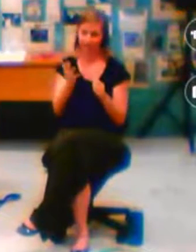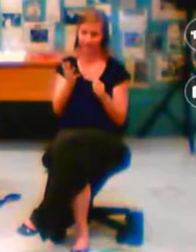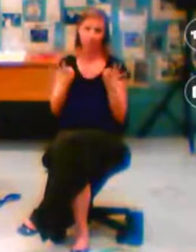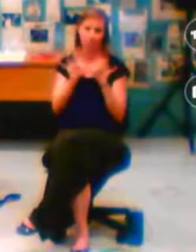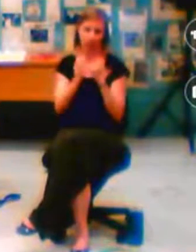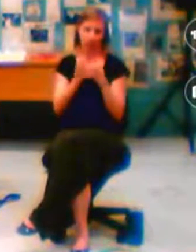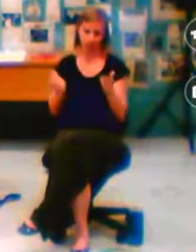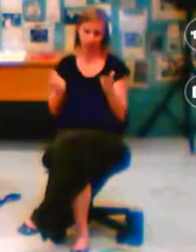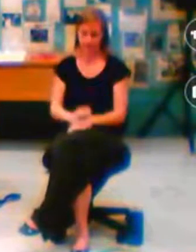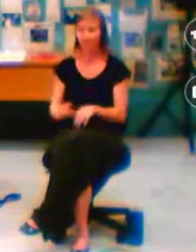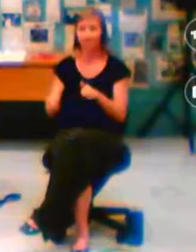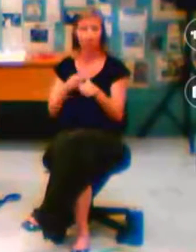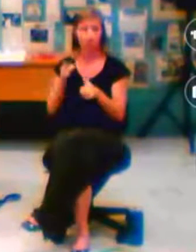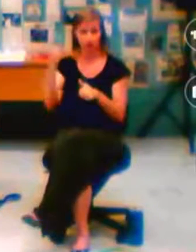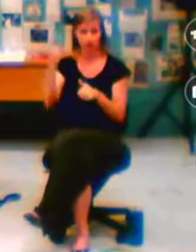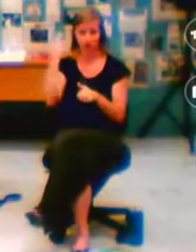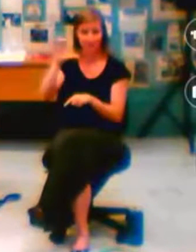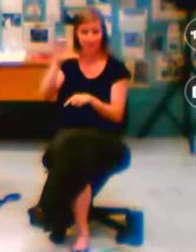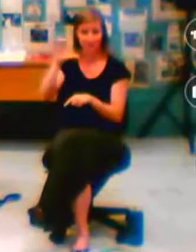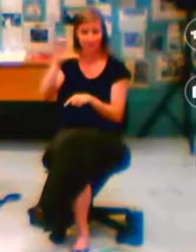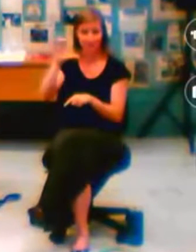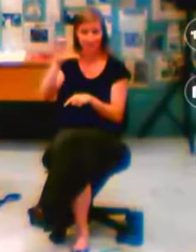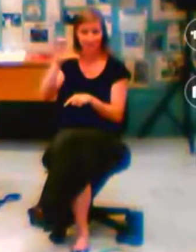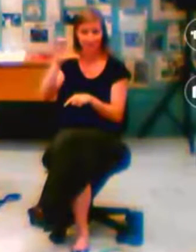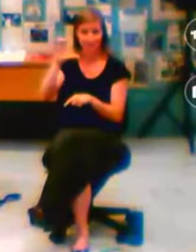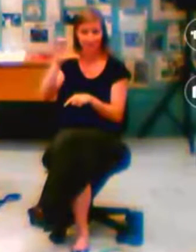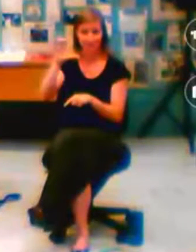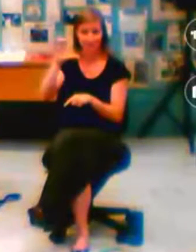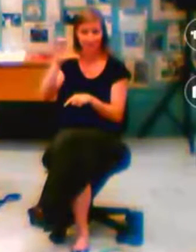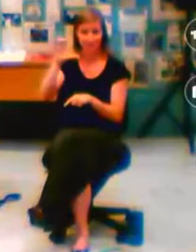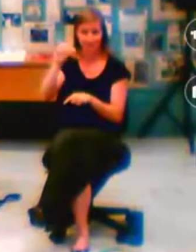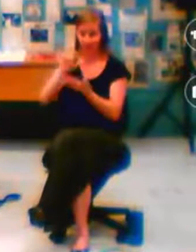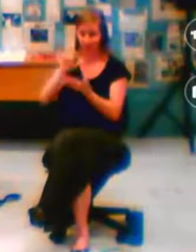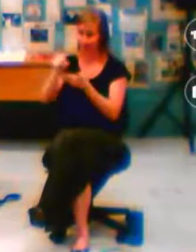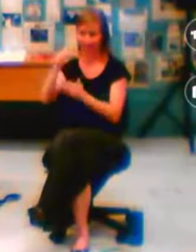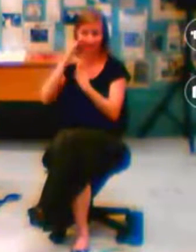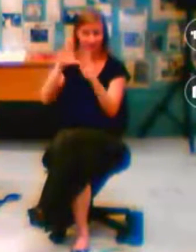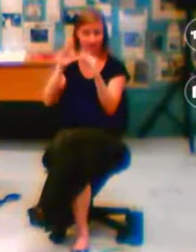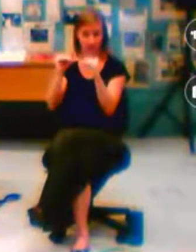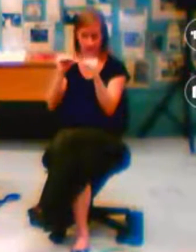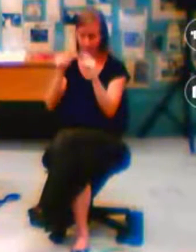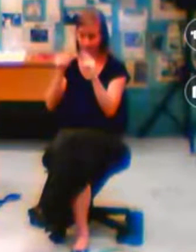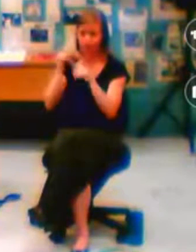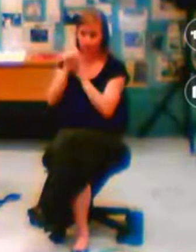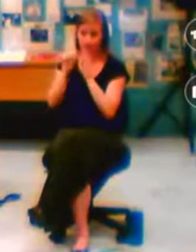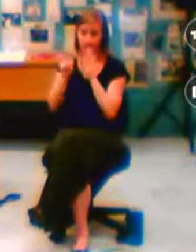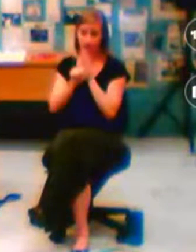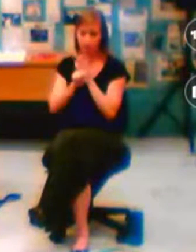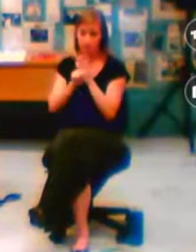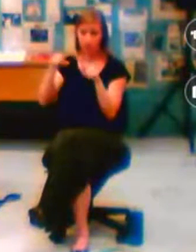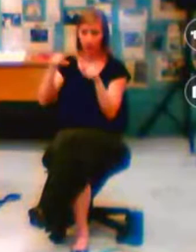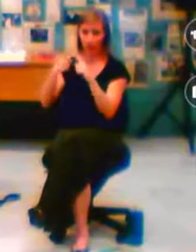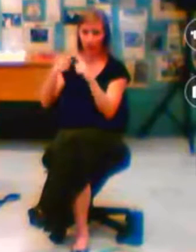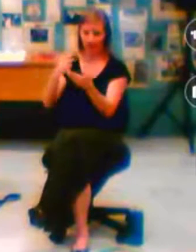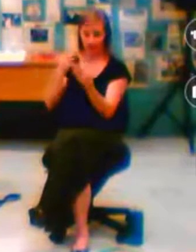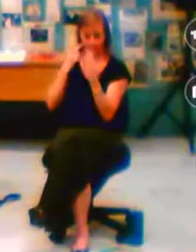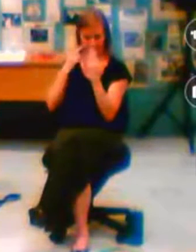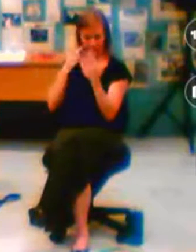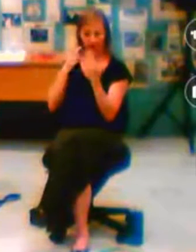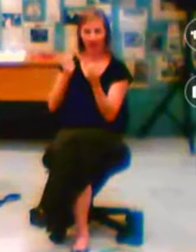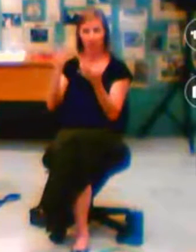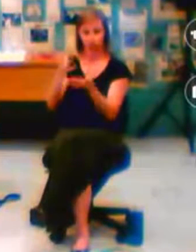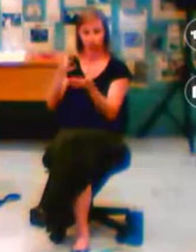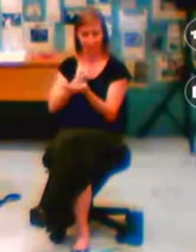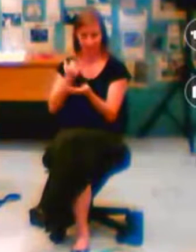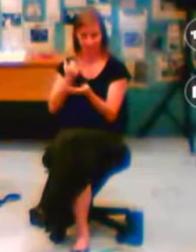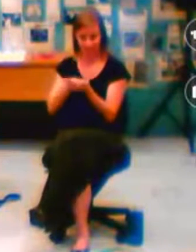legislature and had the governor sign it, and then they said, okay, how do we pay for it? And when they did that, they found out a number of important things. The